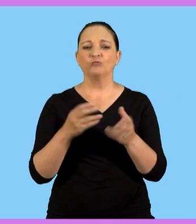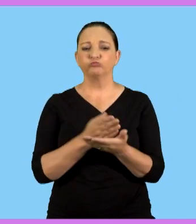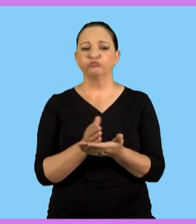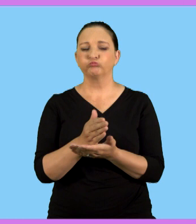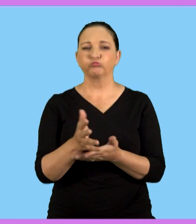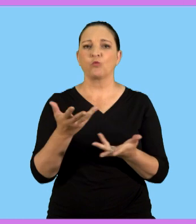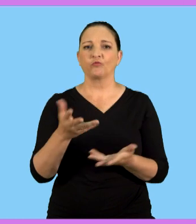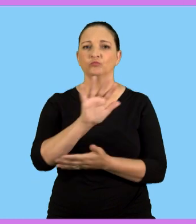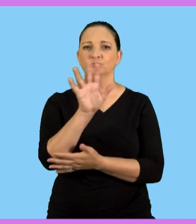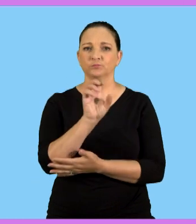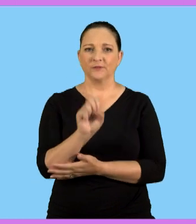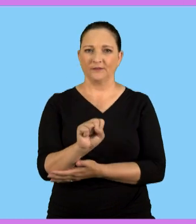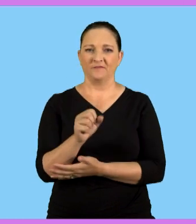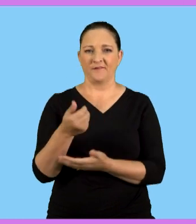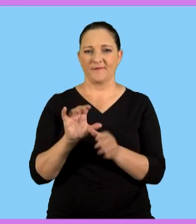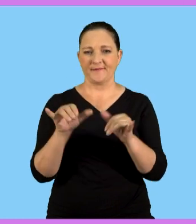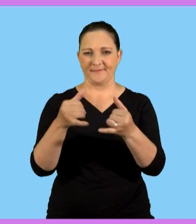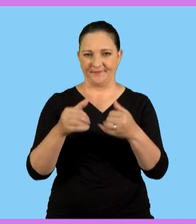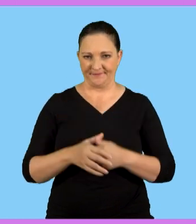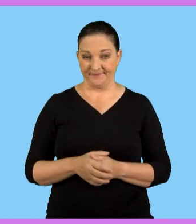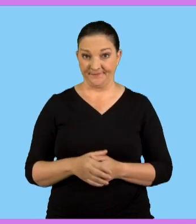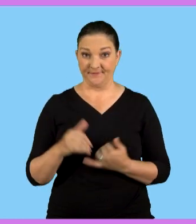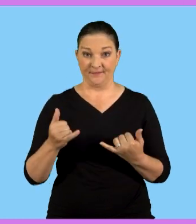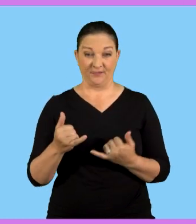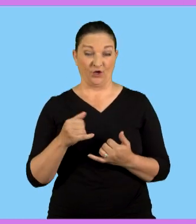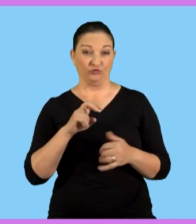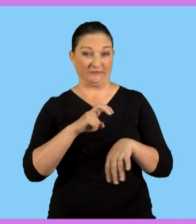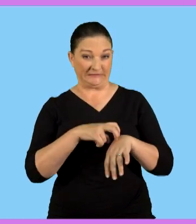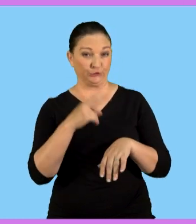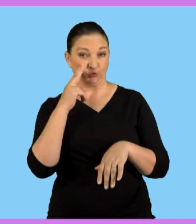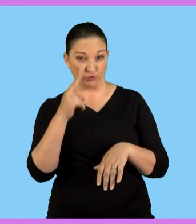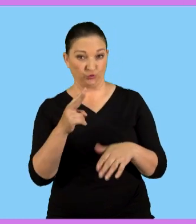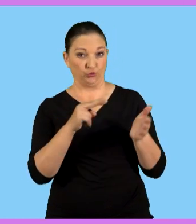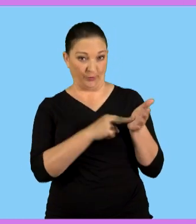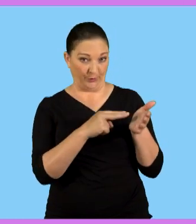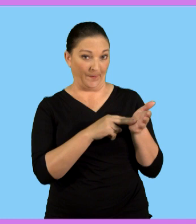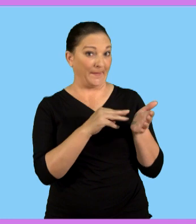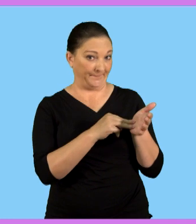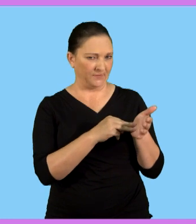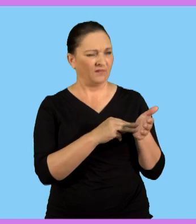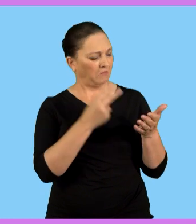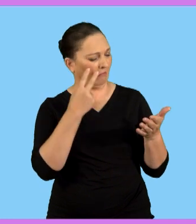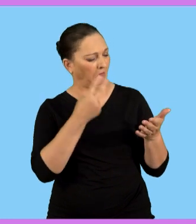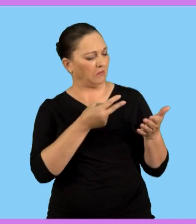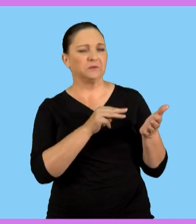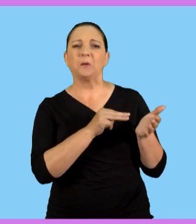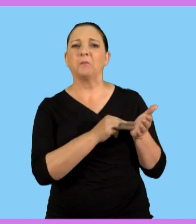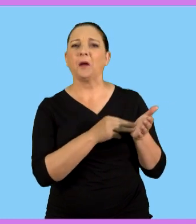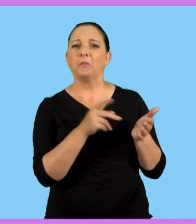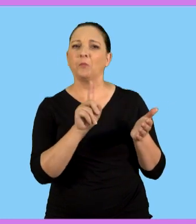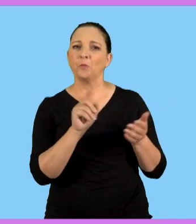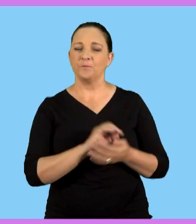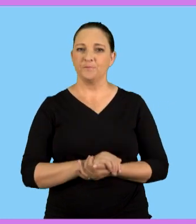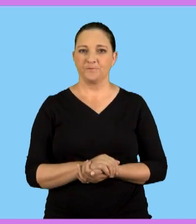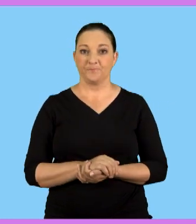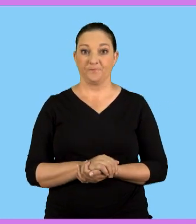company. Use this map to answer the questions that follow. Right now, let's quickly get familiar with what is presented to